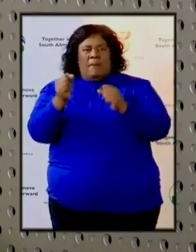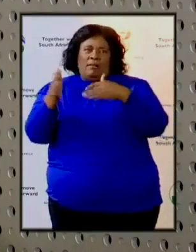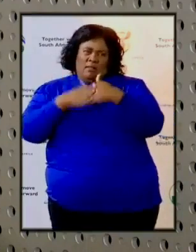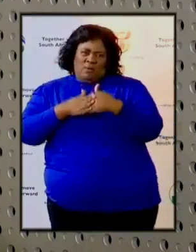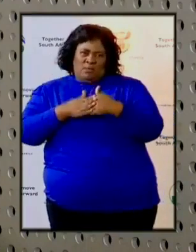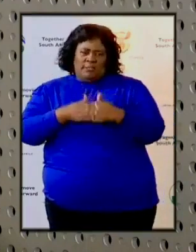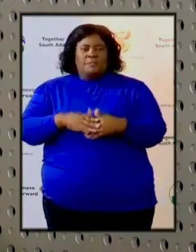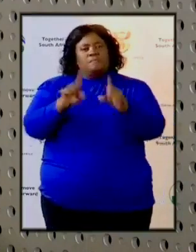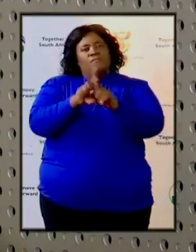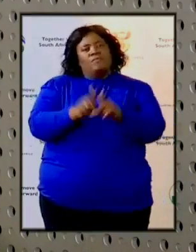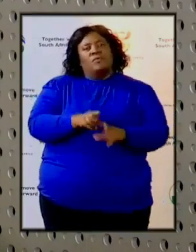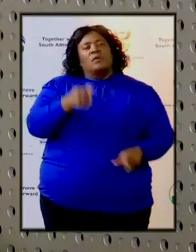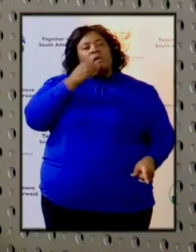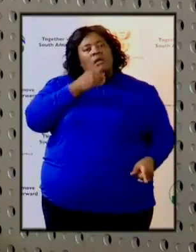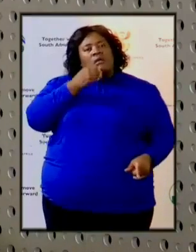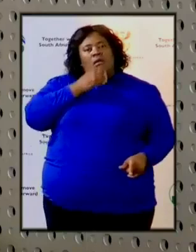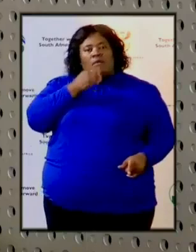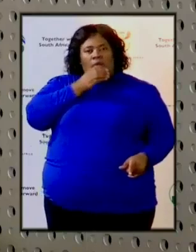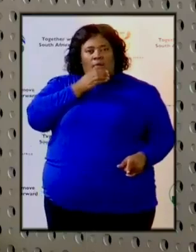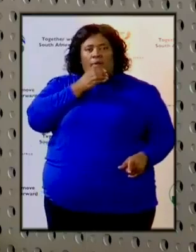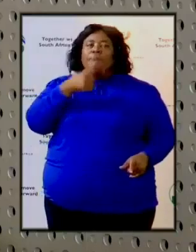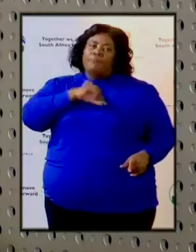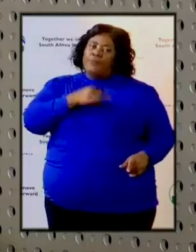Notshwala-ke sasifeli sithe